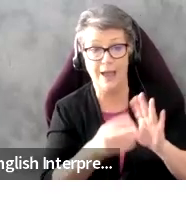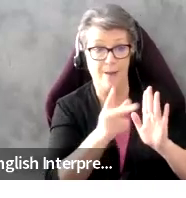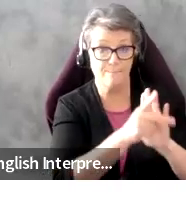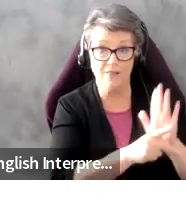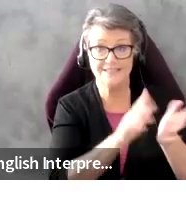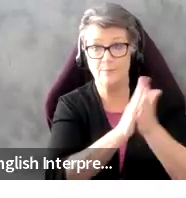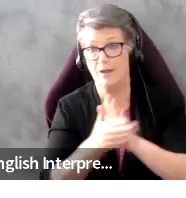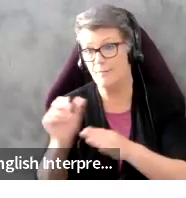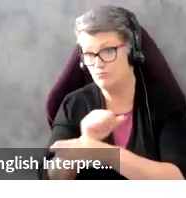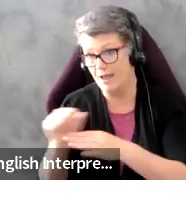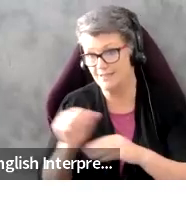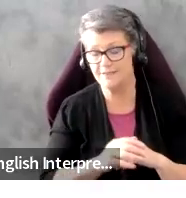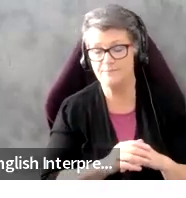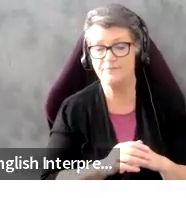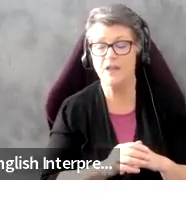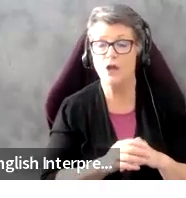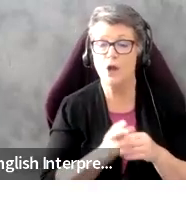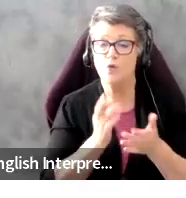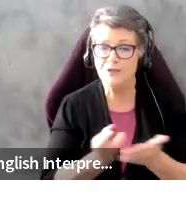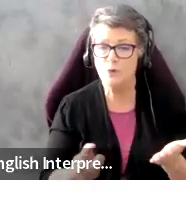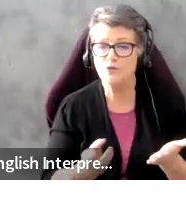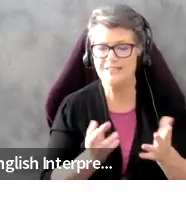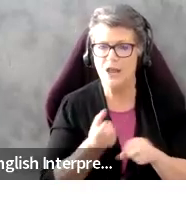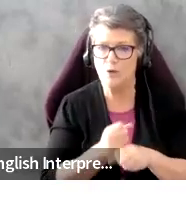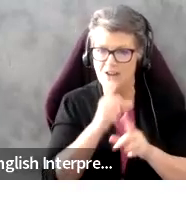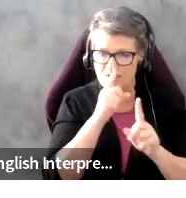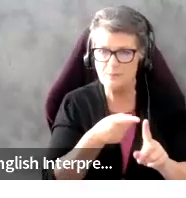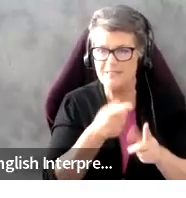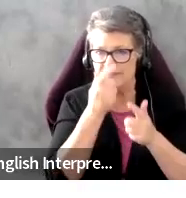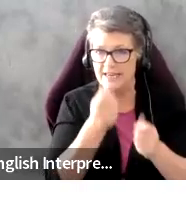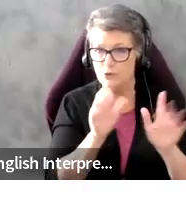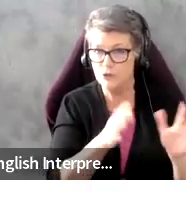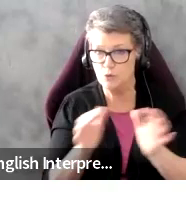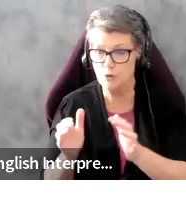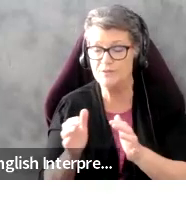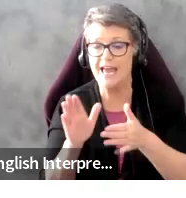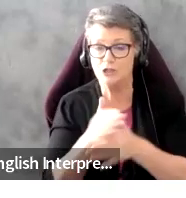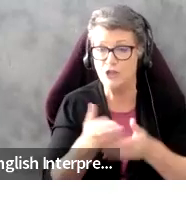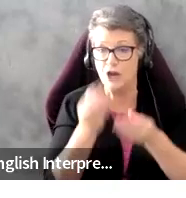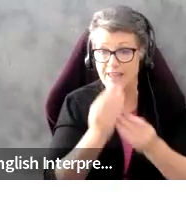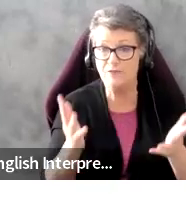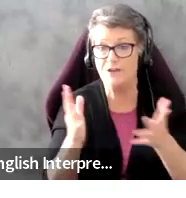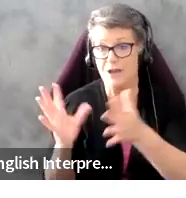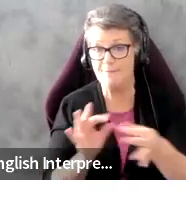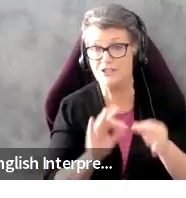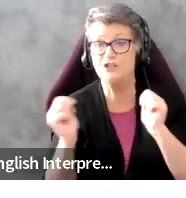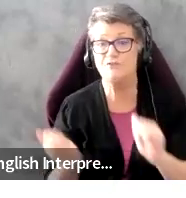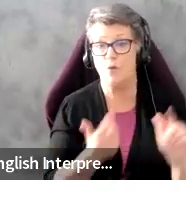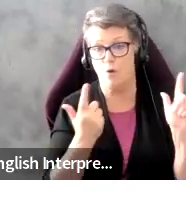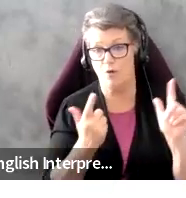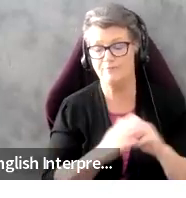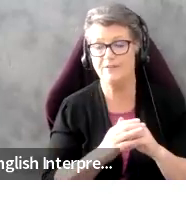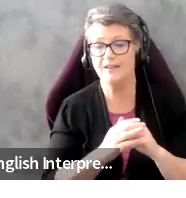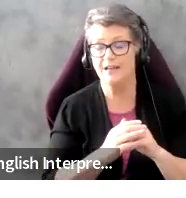They're committed to have resources that are created for specific interest groups and share the information and messaging for all,